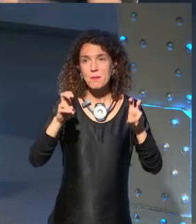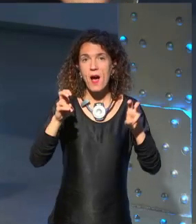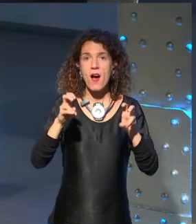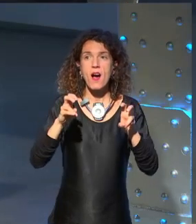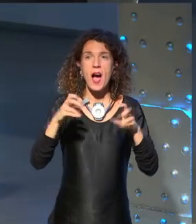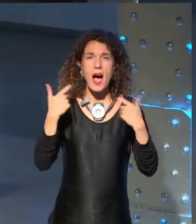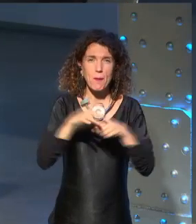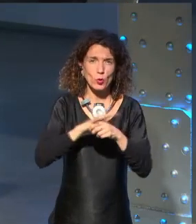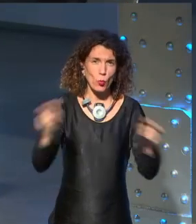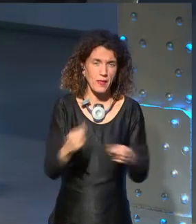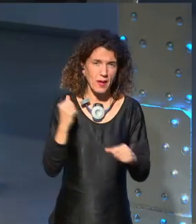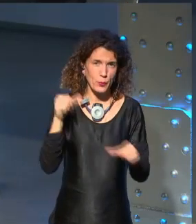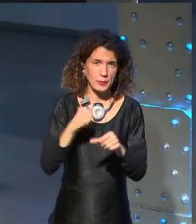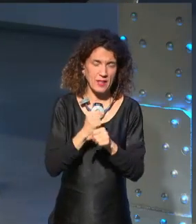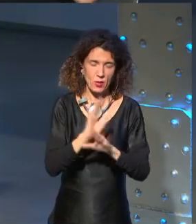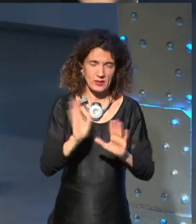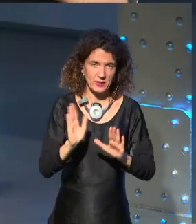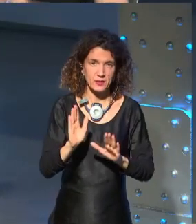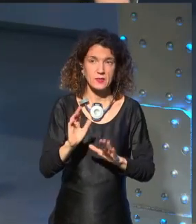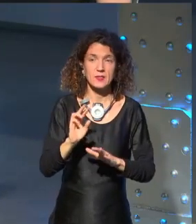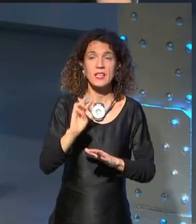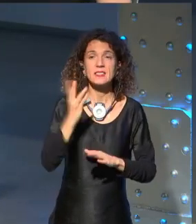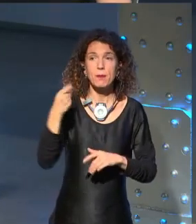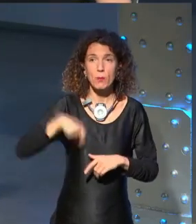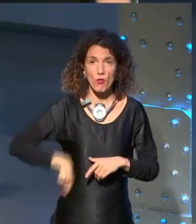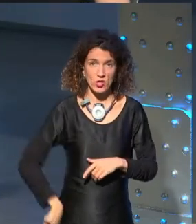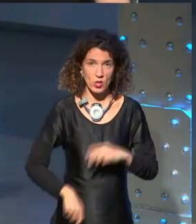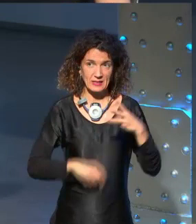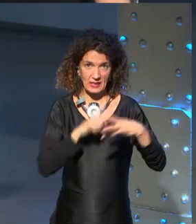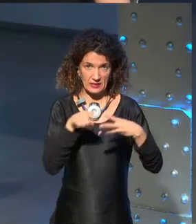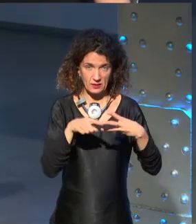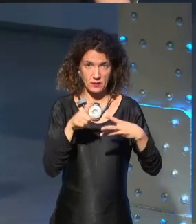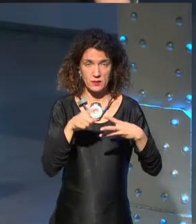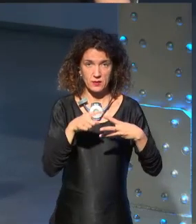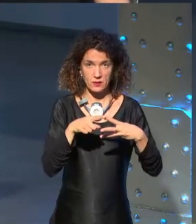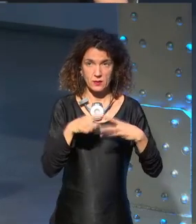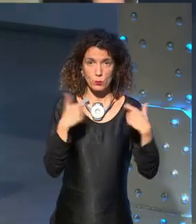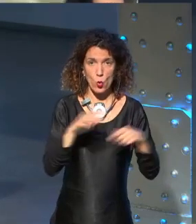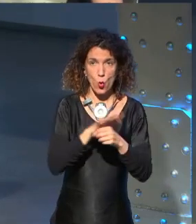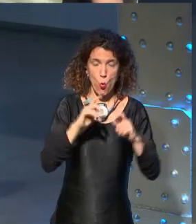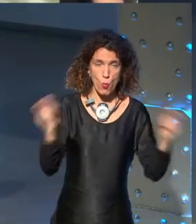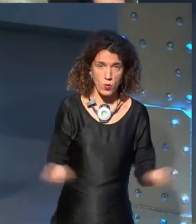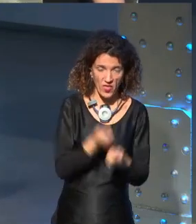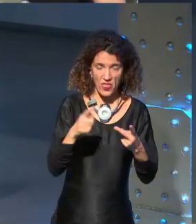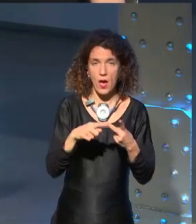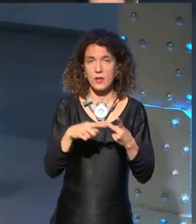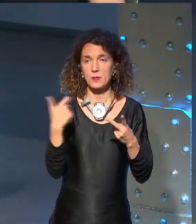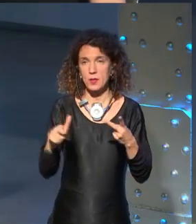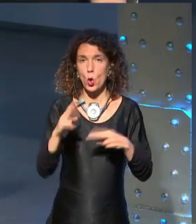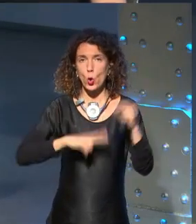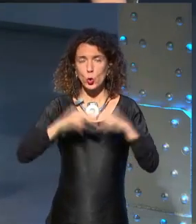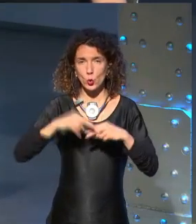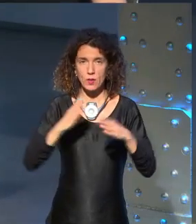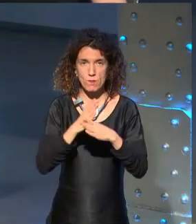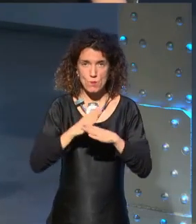I've had kind of these three careers in my life. I did the advertising thing for a long time. I built furniture for